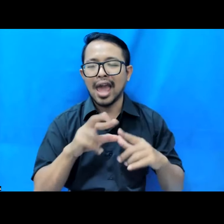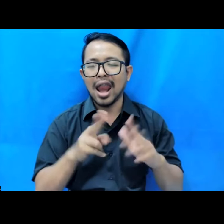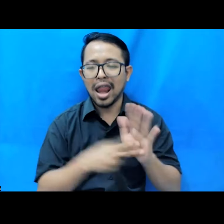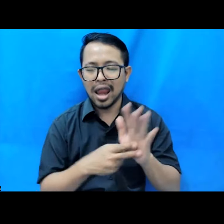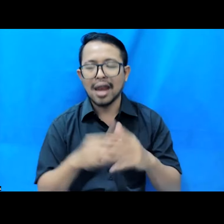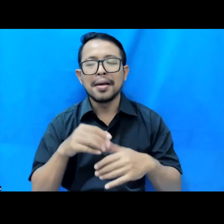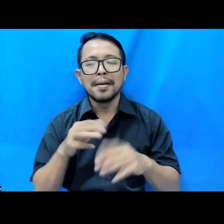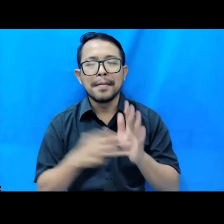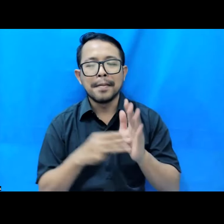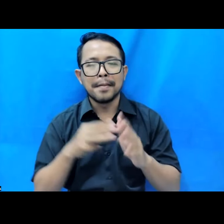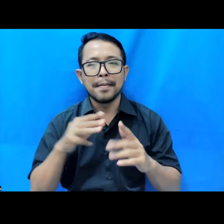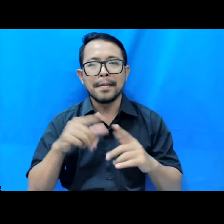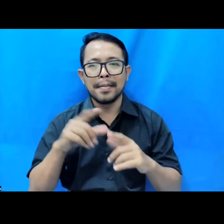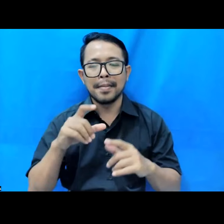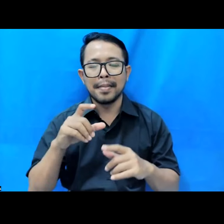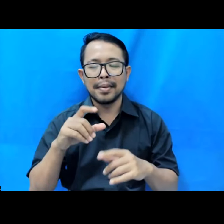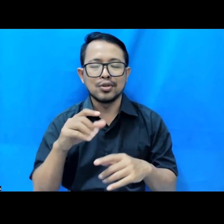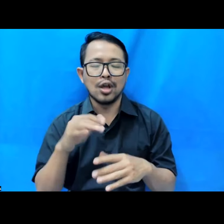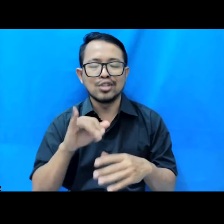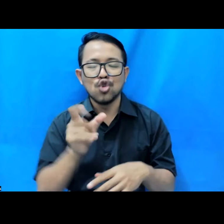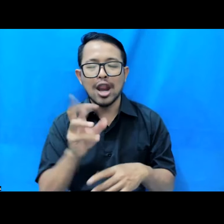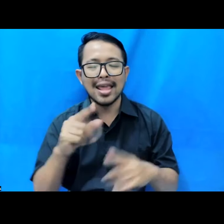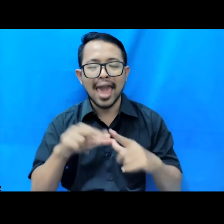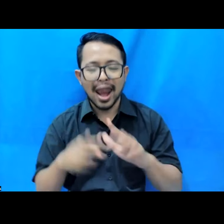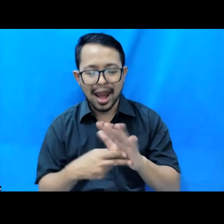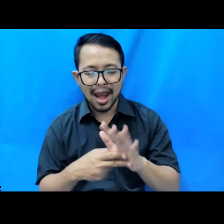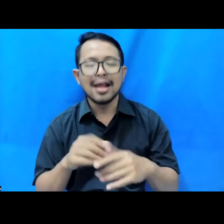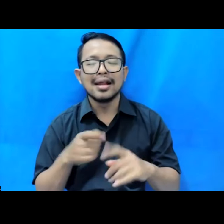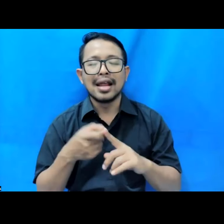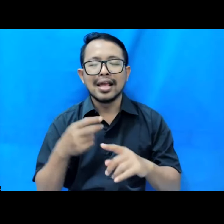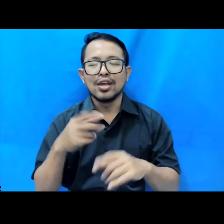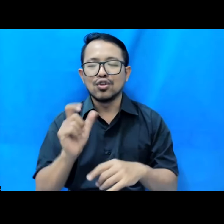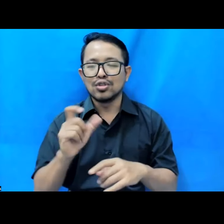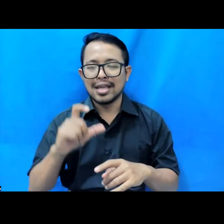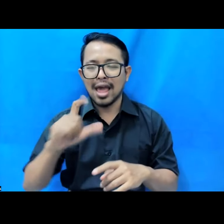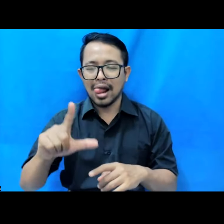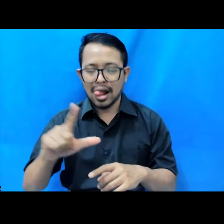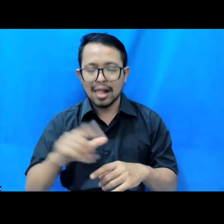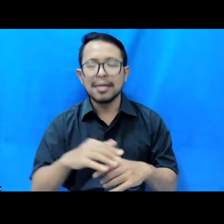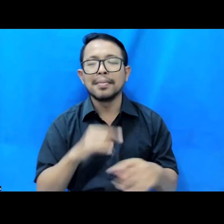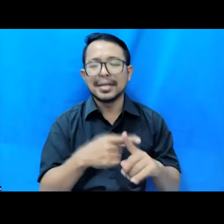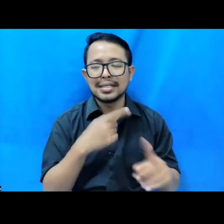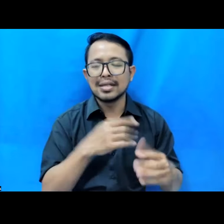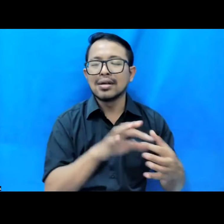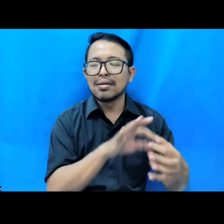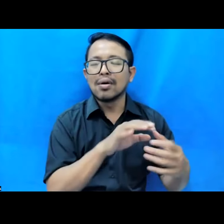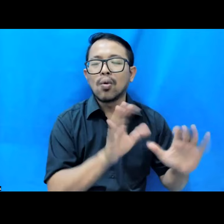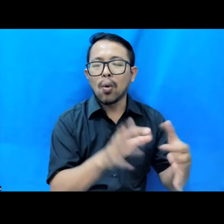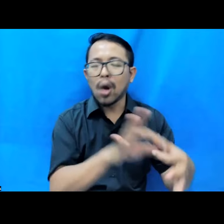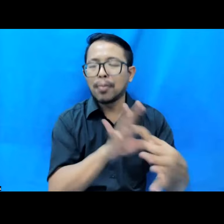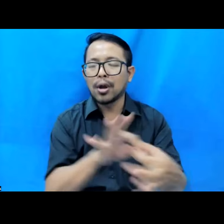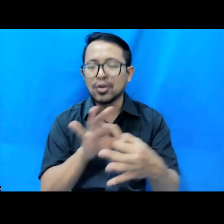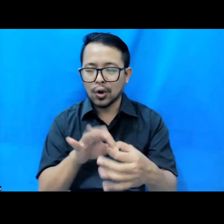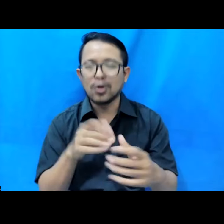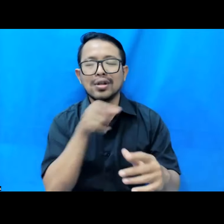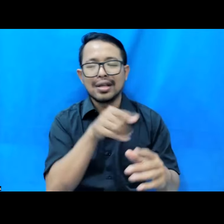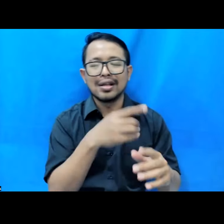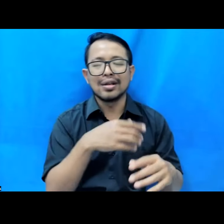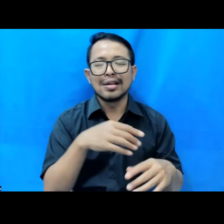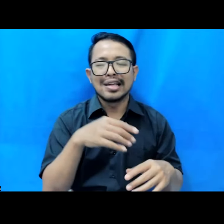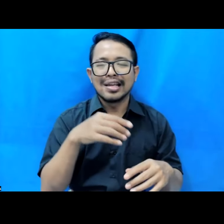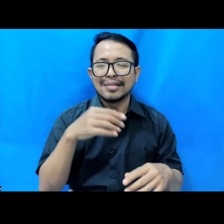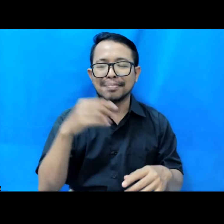Ian, Michaela, and Professor Julian Walker from UCL, as well as our collaborators